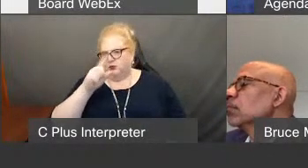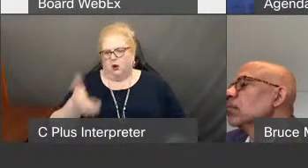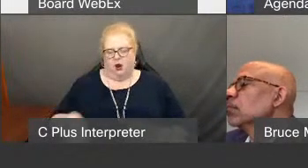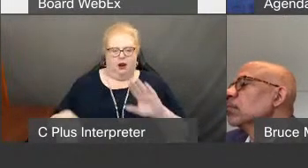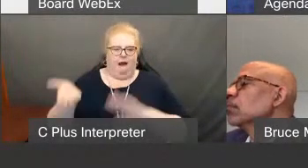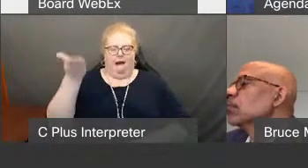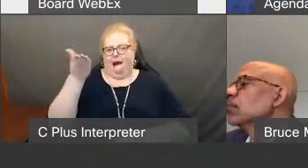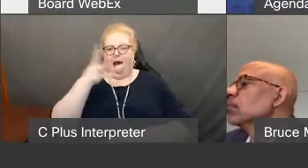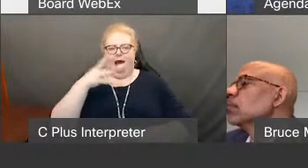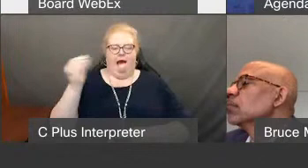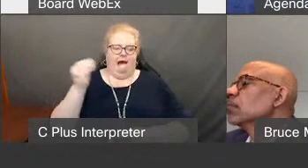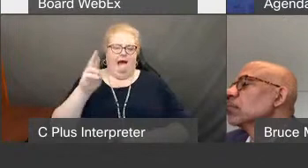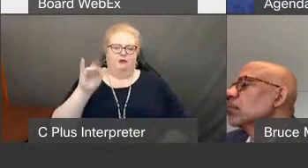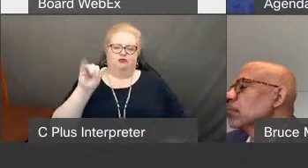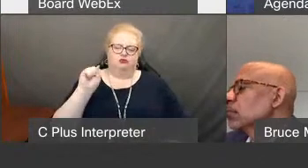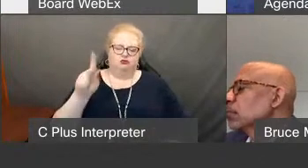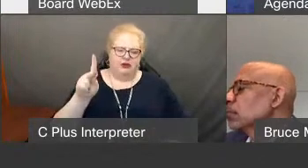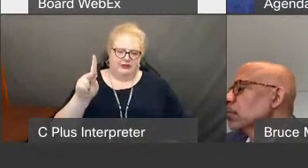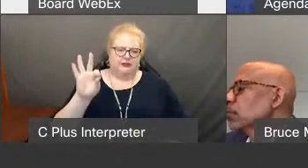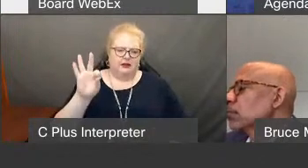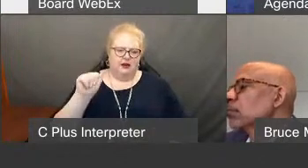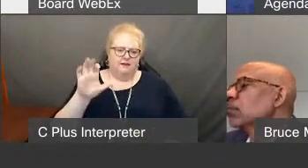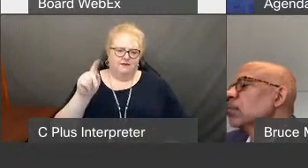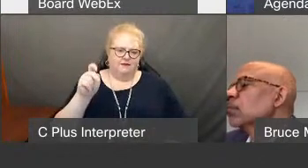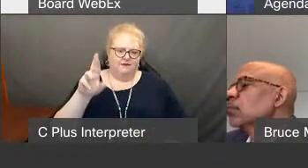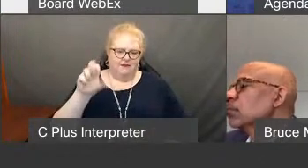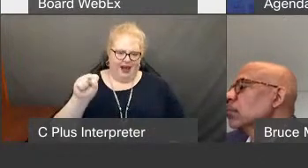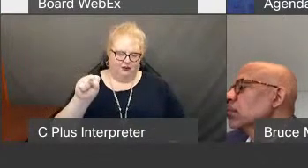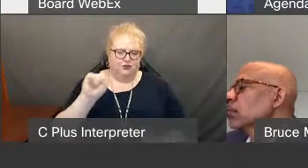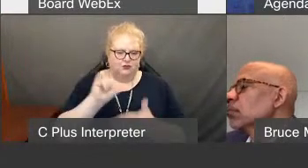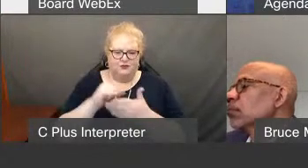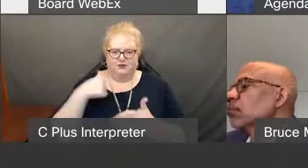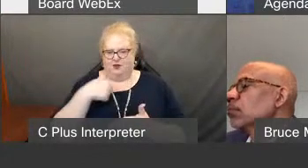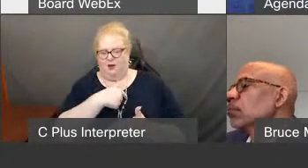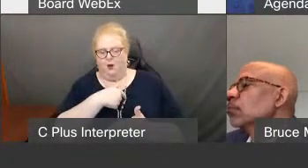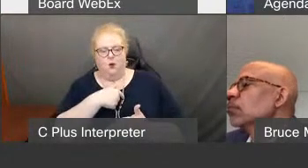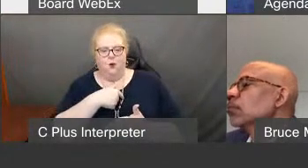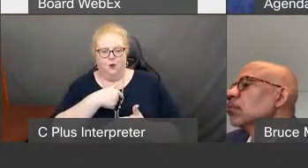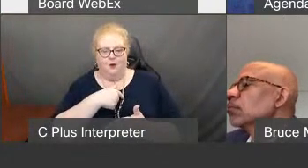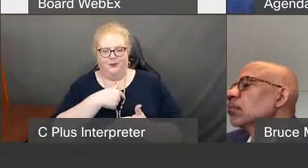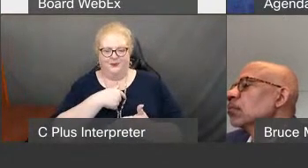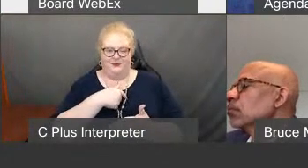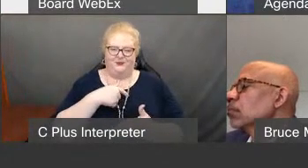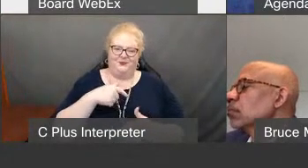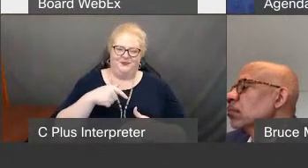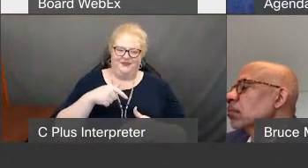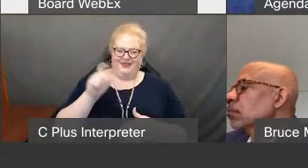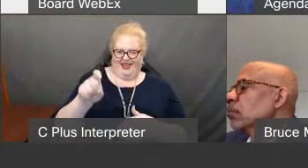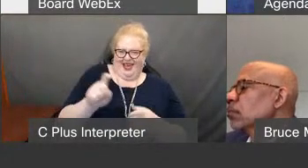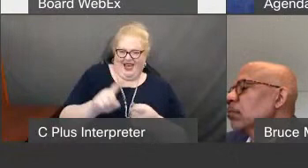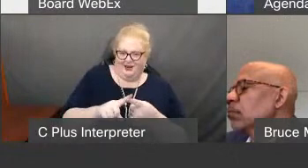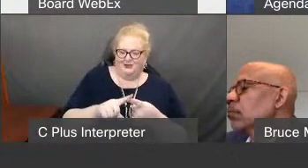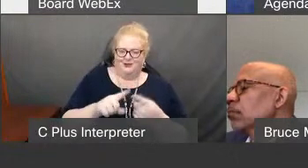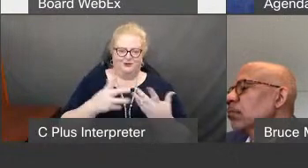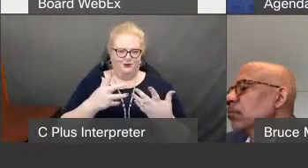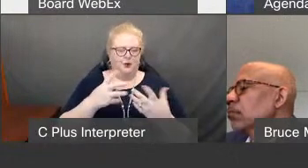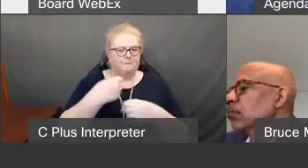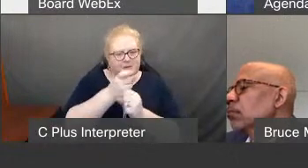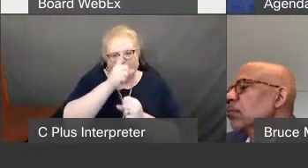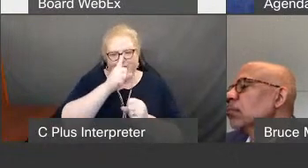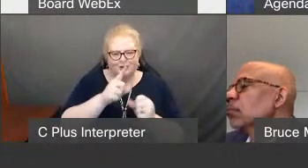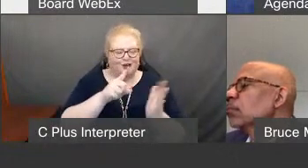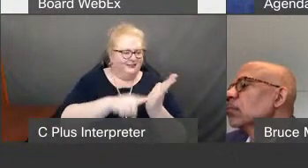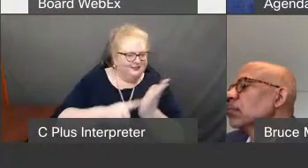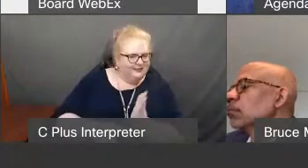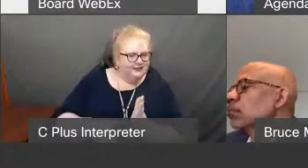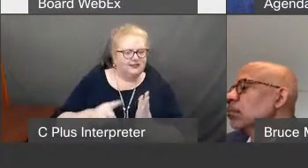the foundation for us to choose those areas. I think that we have the resources. We hadn't clearly defined them in terms of dotting the I's and crossing the T's, Mayor. We would be